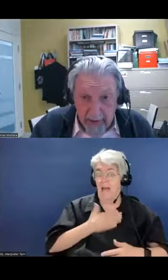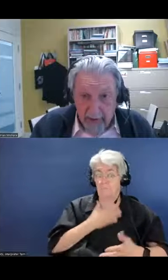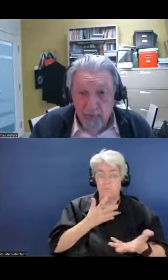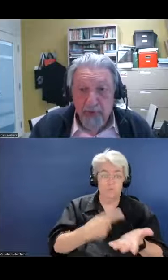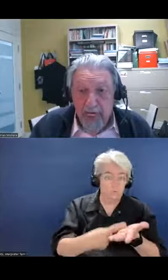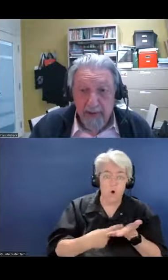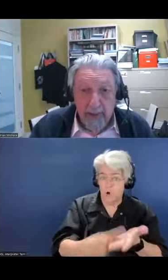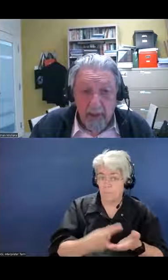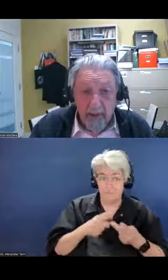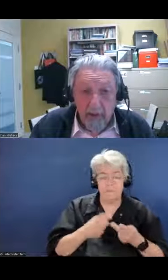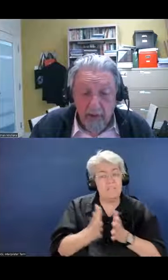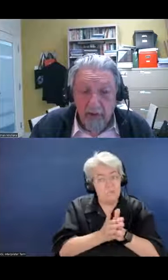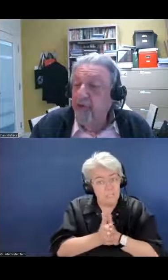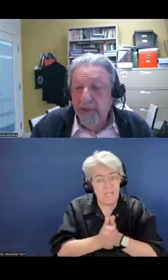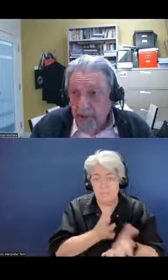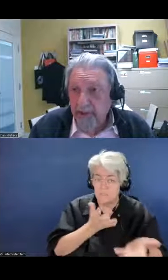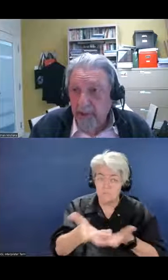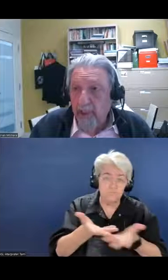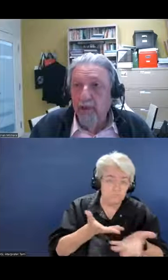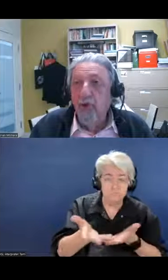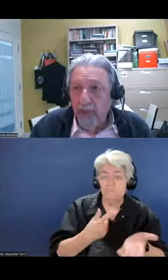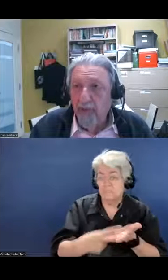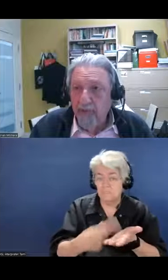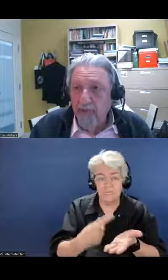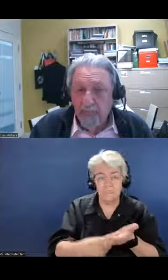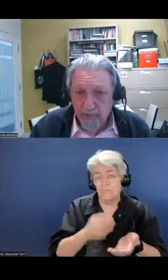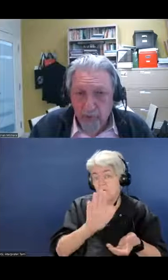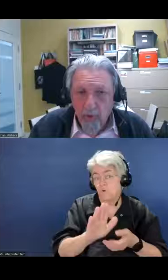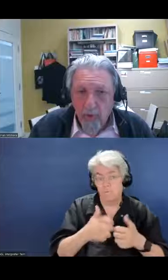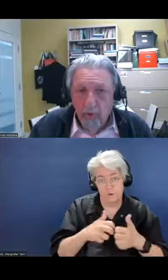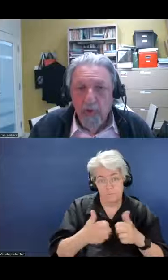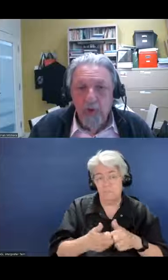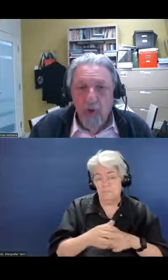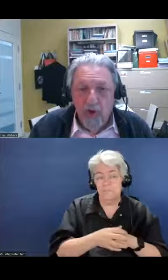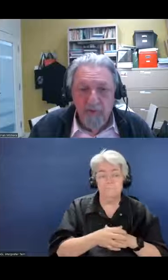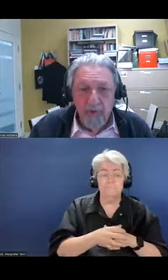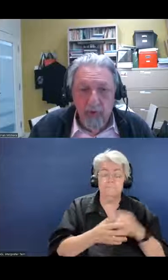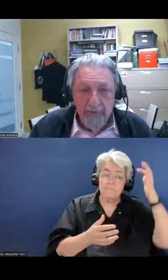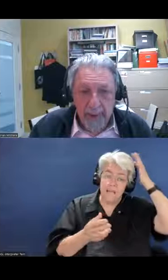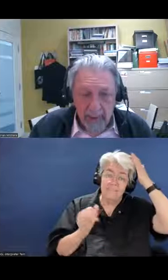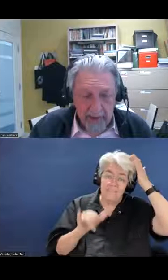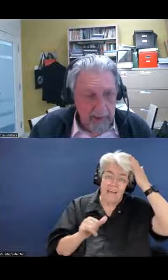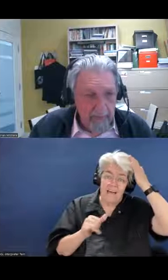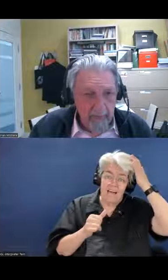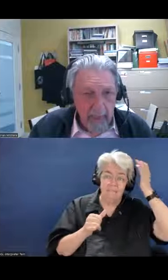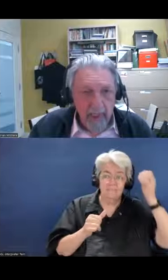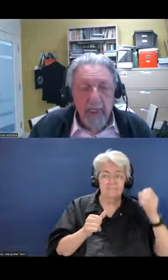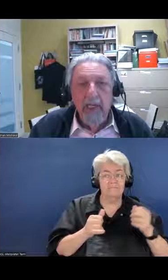them, enthusiastic of discussing and talking with the person, which was often not the